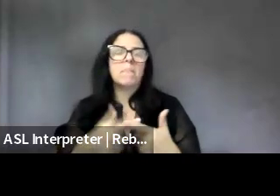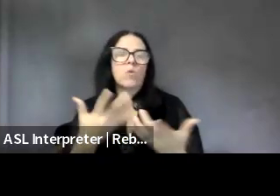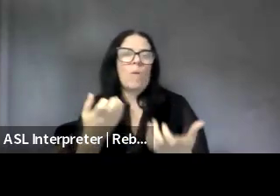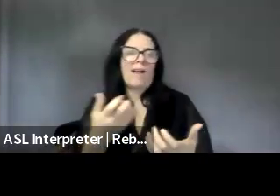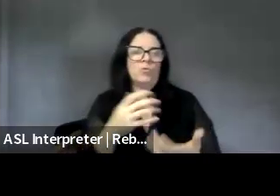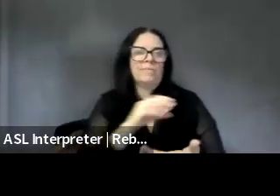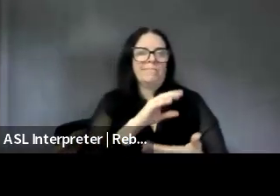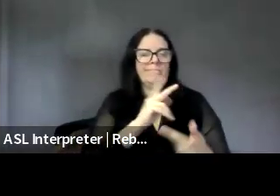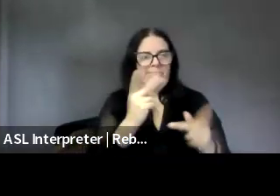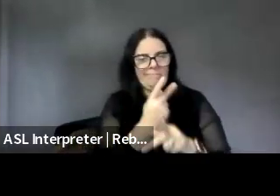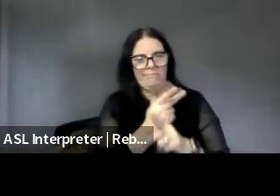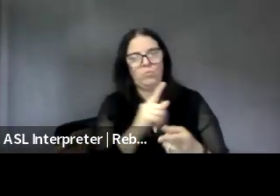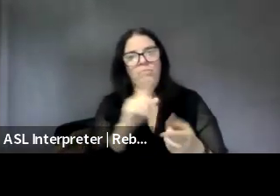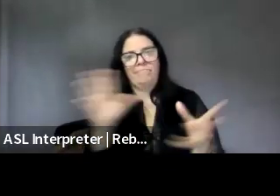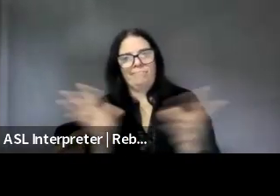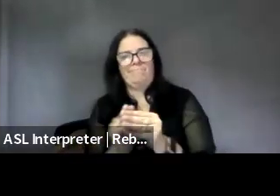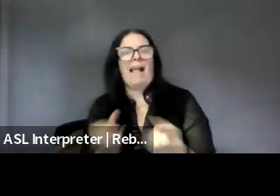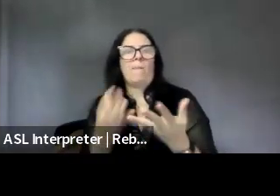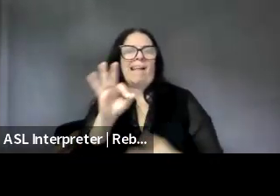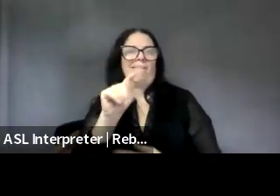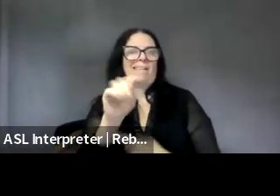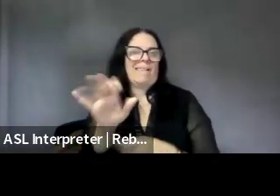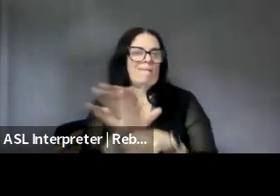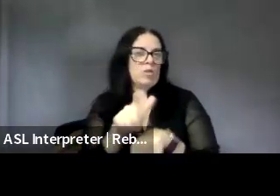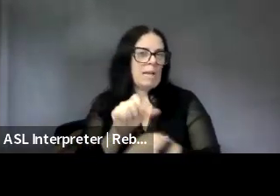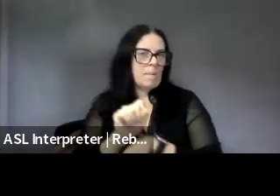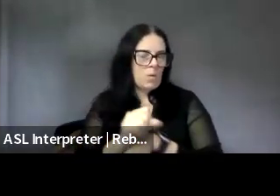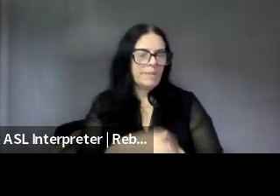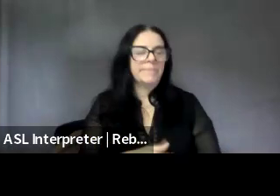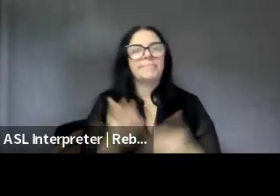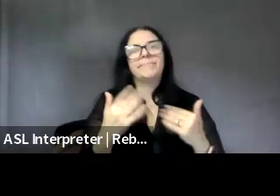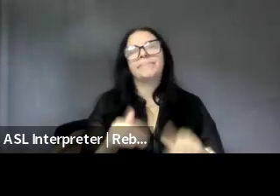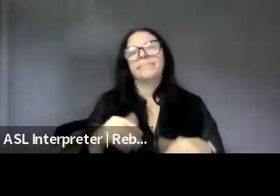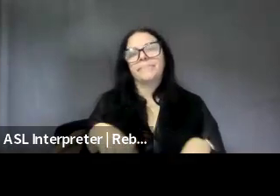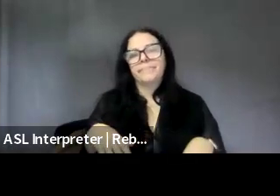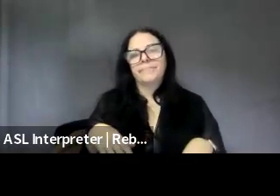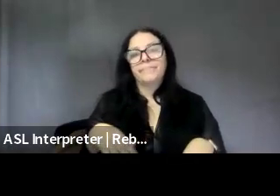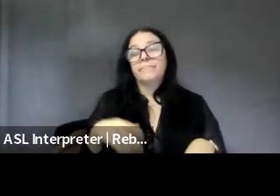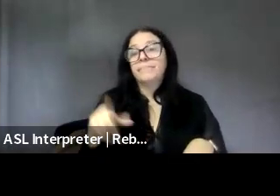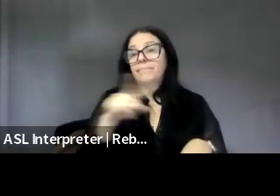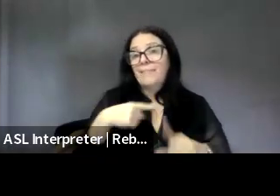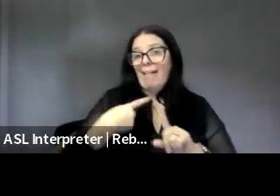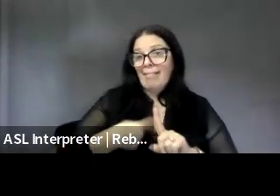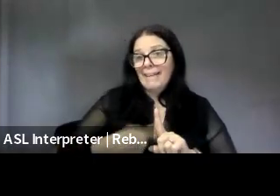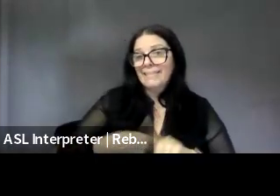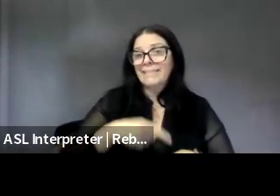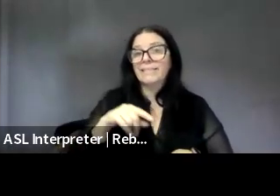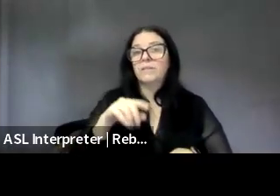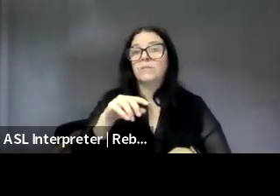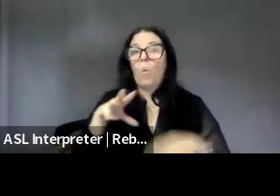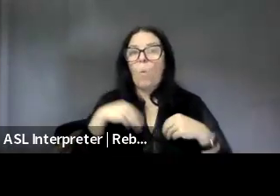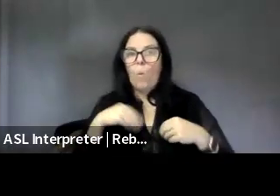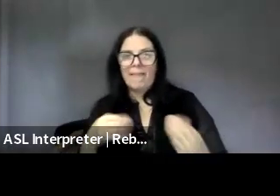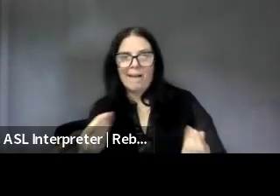that into FTEs. Whether you own or lease your facility and how big it is, how many square feet